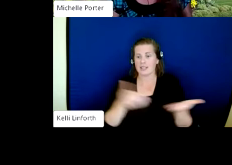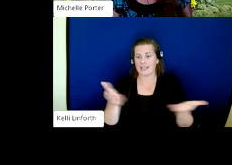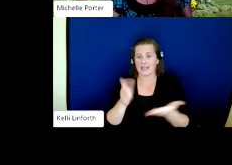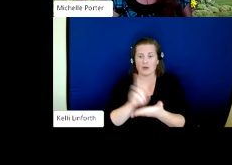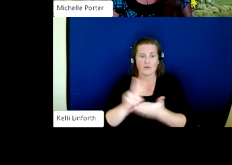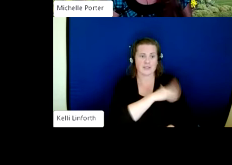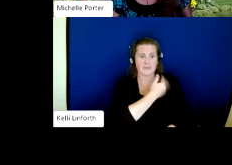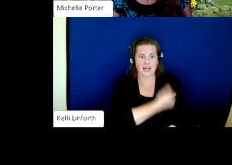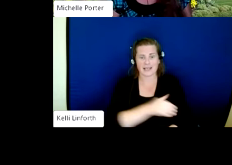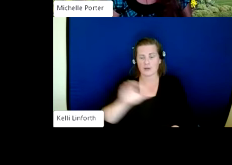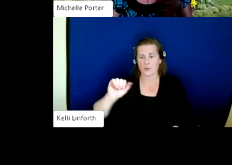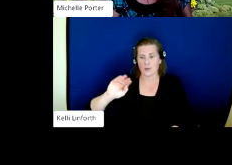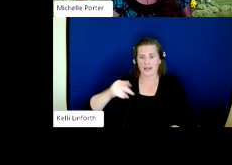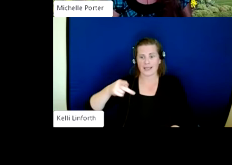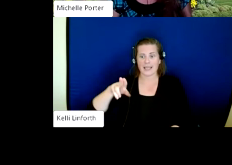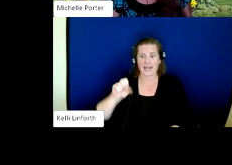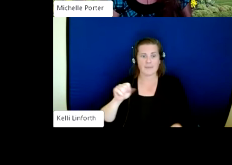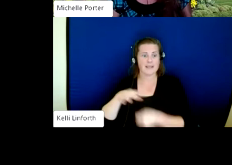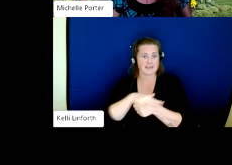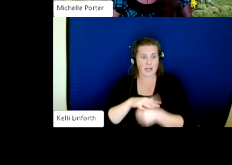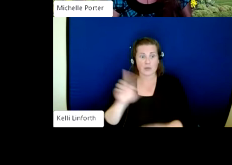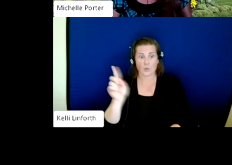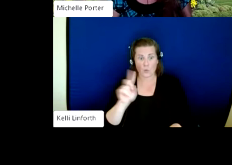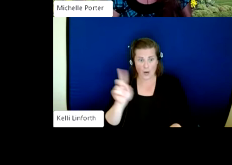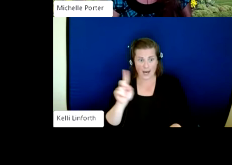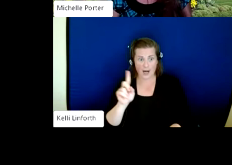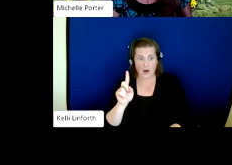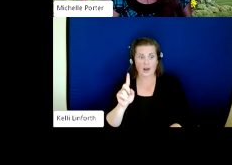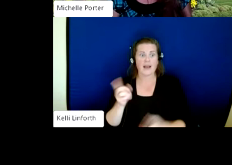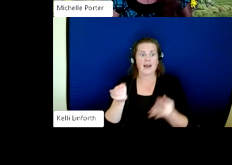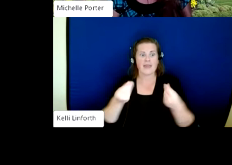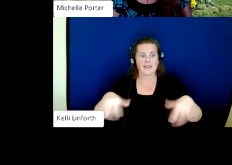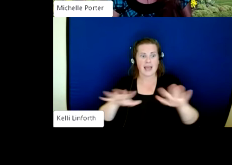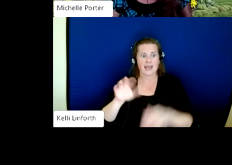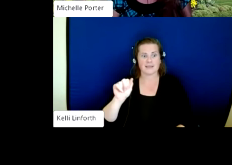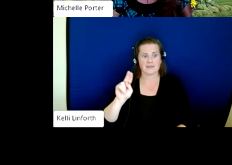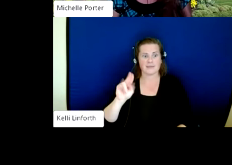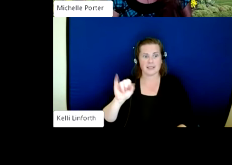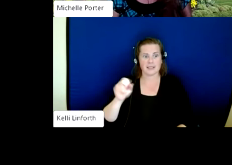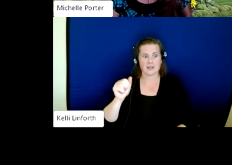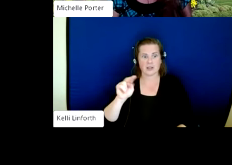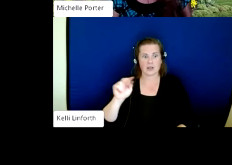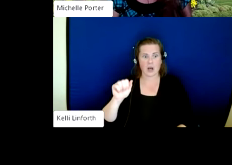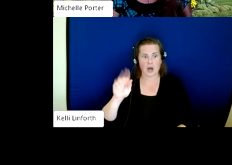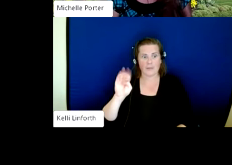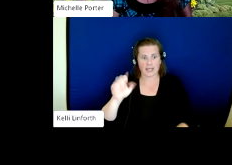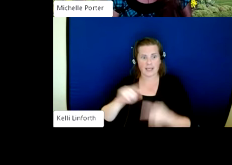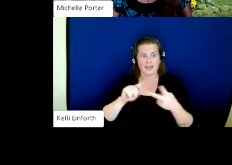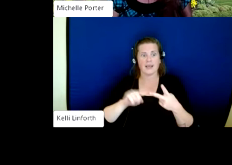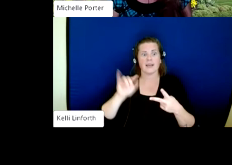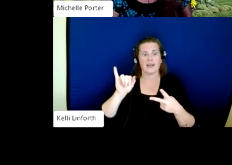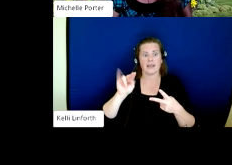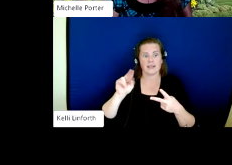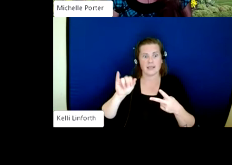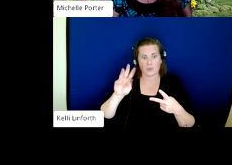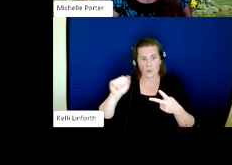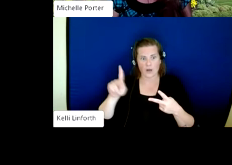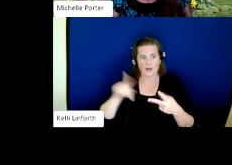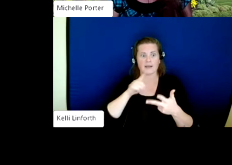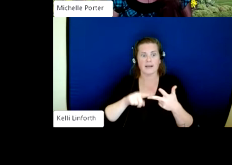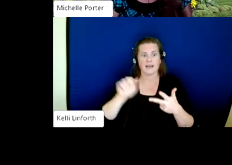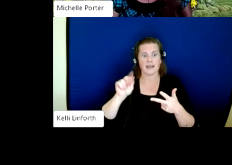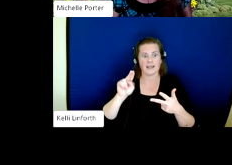Manitoba campuses are located on the original lands of the Anishinaabe, the Inunuuk, the